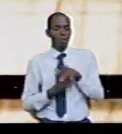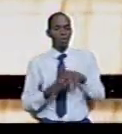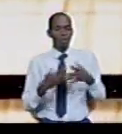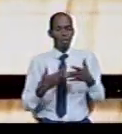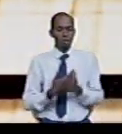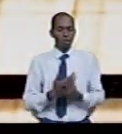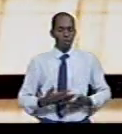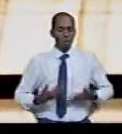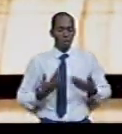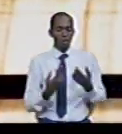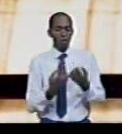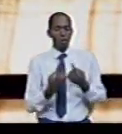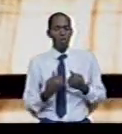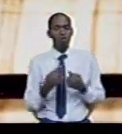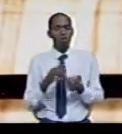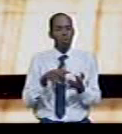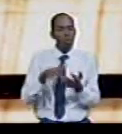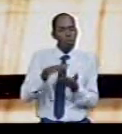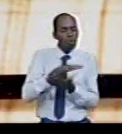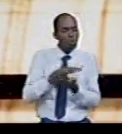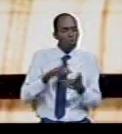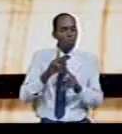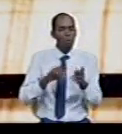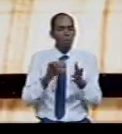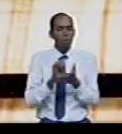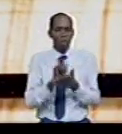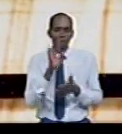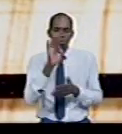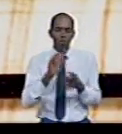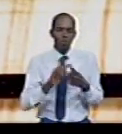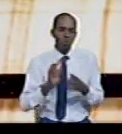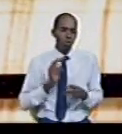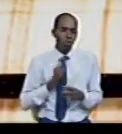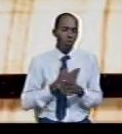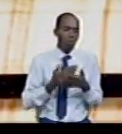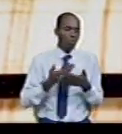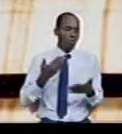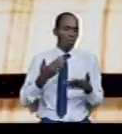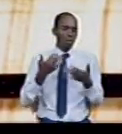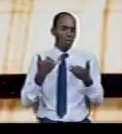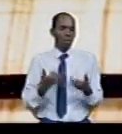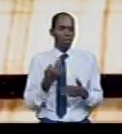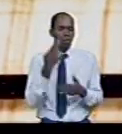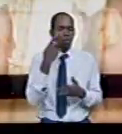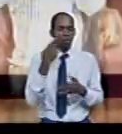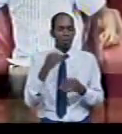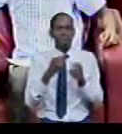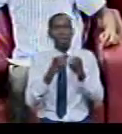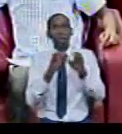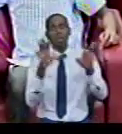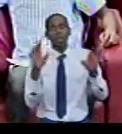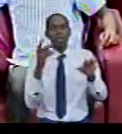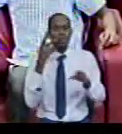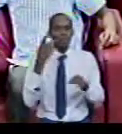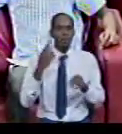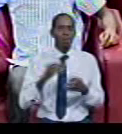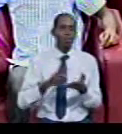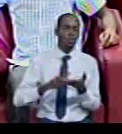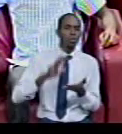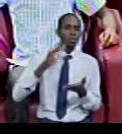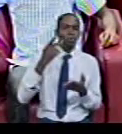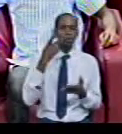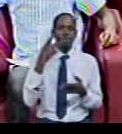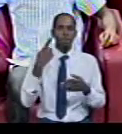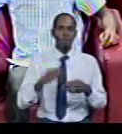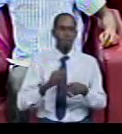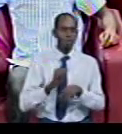people that were preaching to us before, they see the light, they see the glory, they see the manifestation of